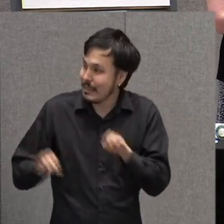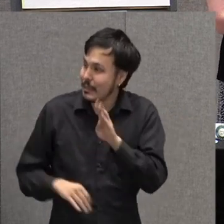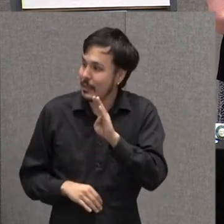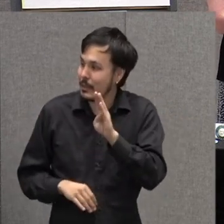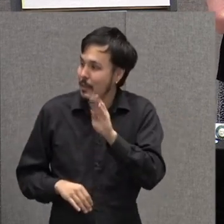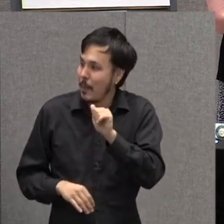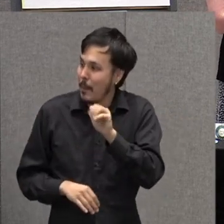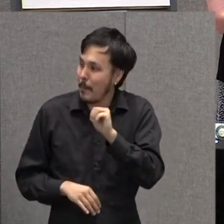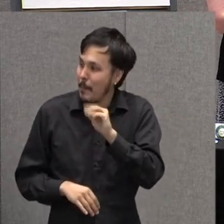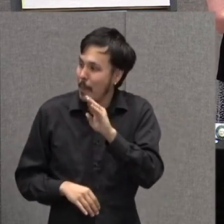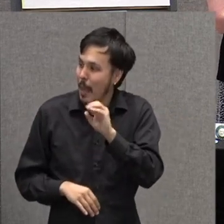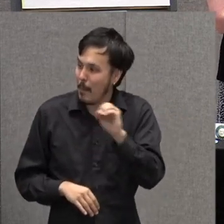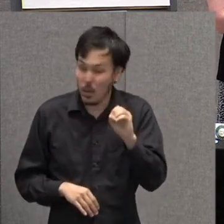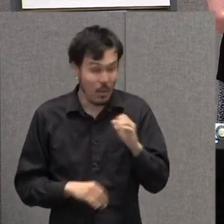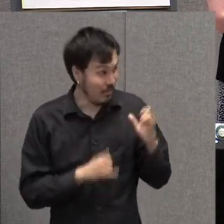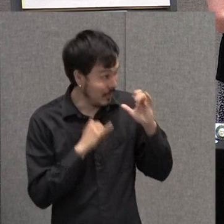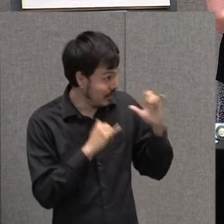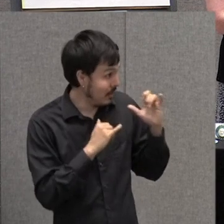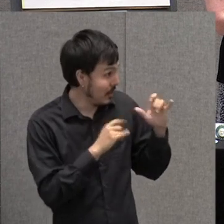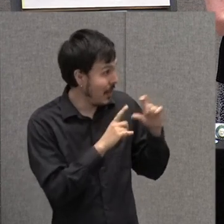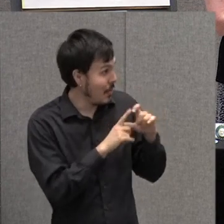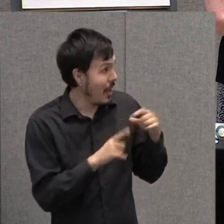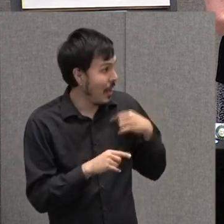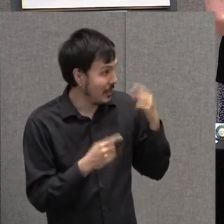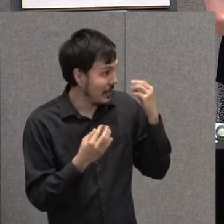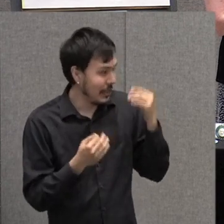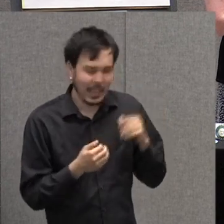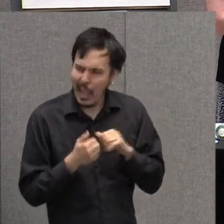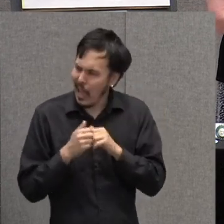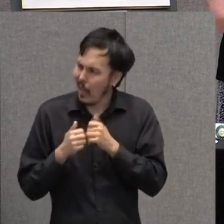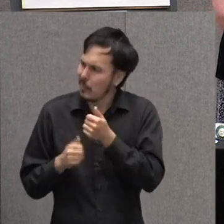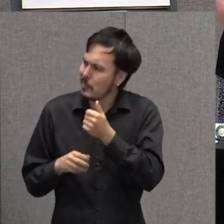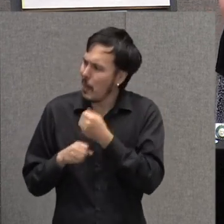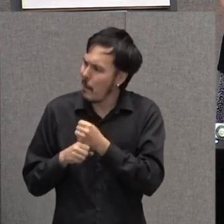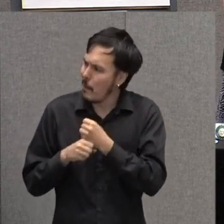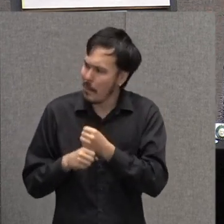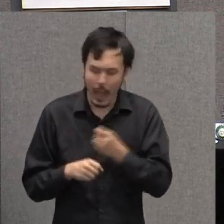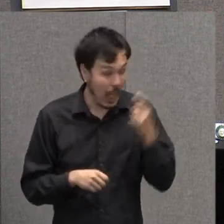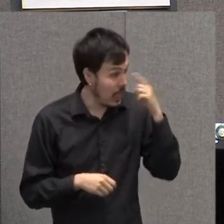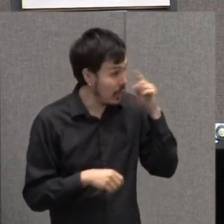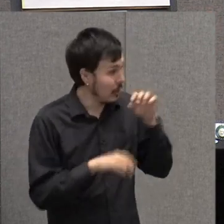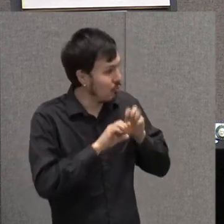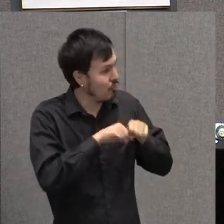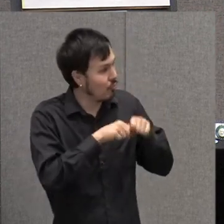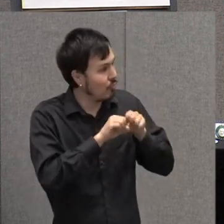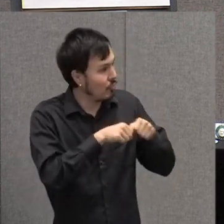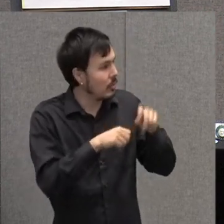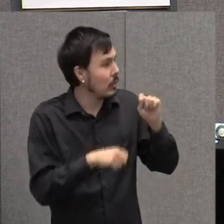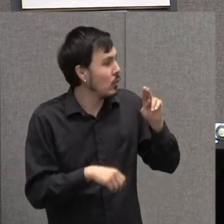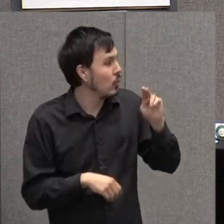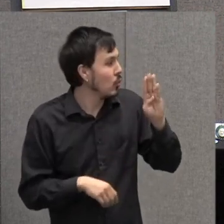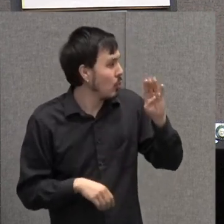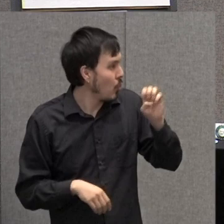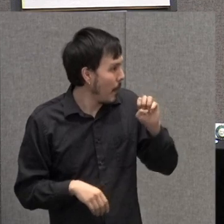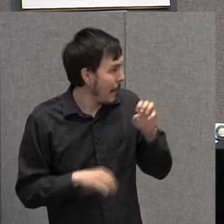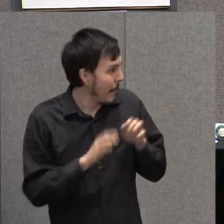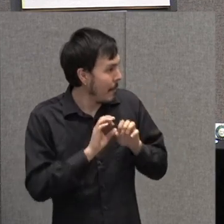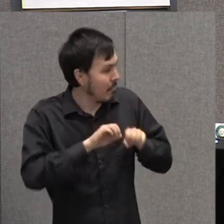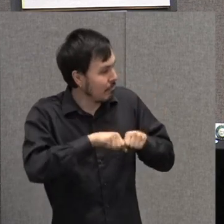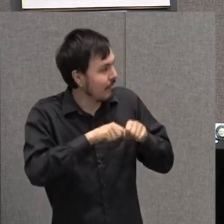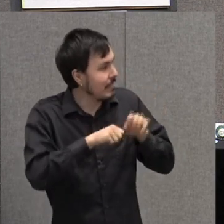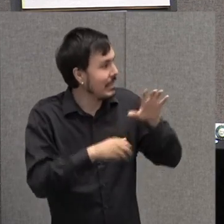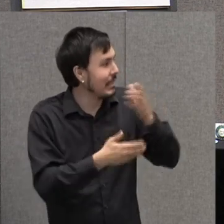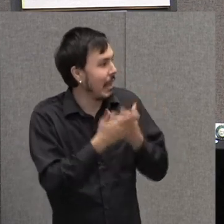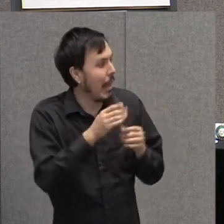Yes, I was just thinking bamboo. How do you think he made it? I think he made little tubes of some kind. Maybe he rolled them with his hands